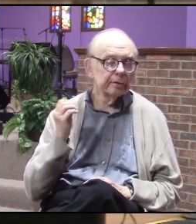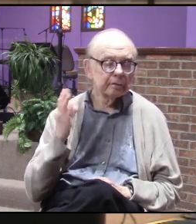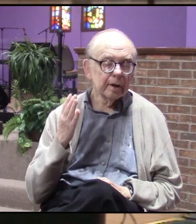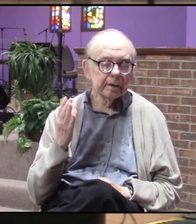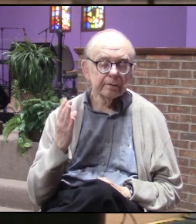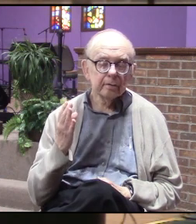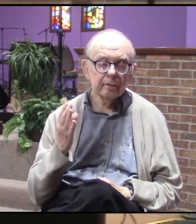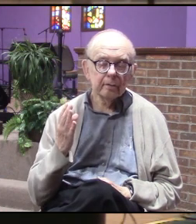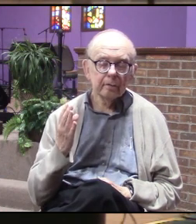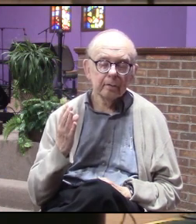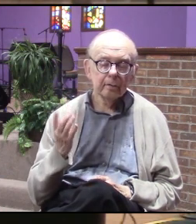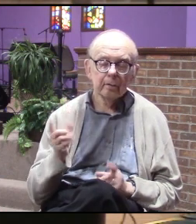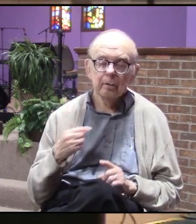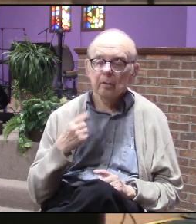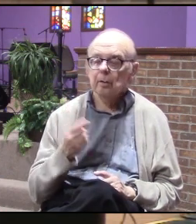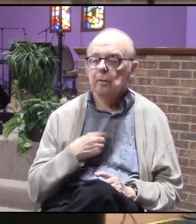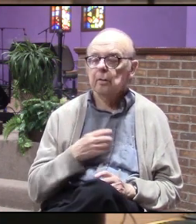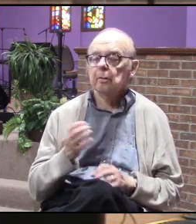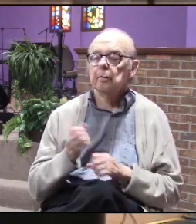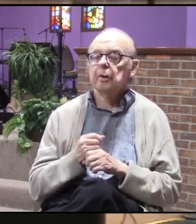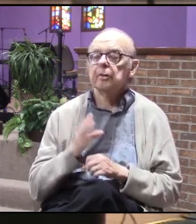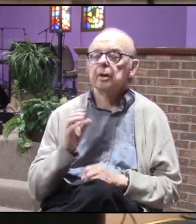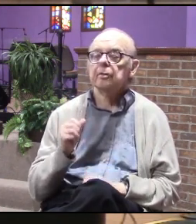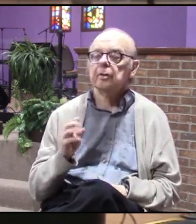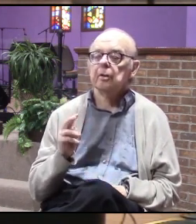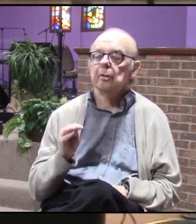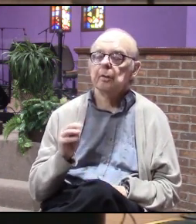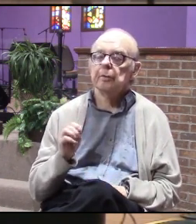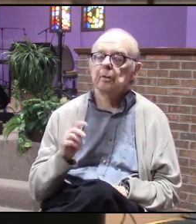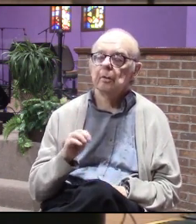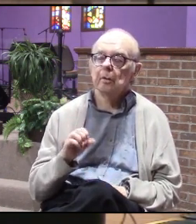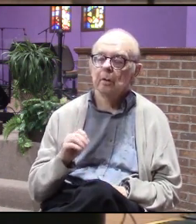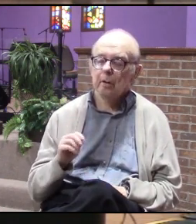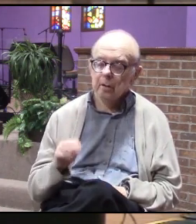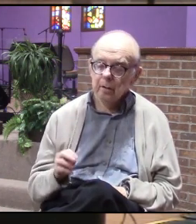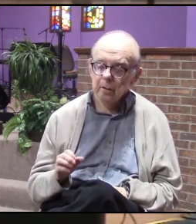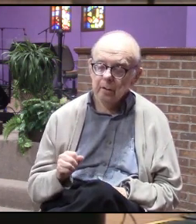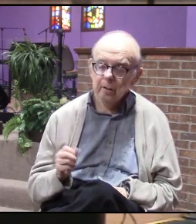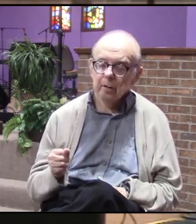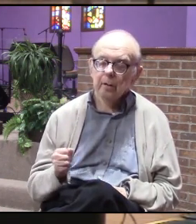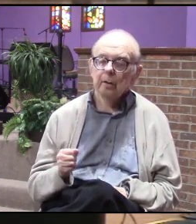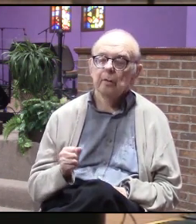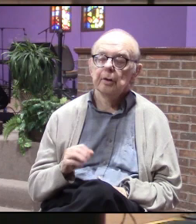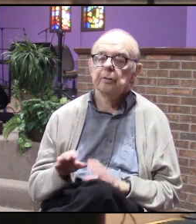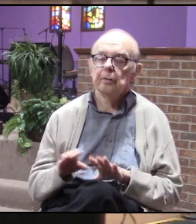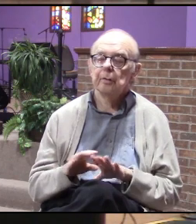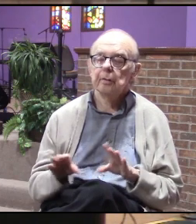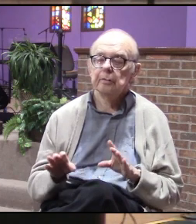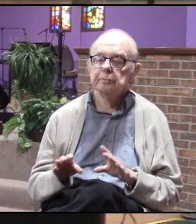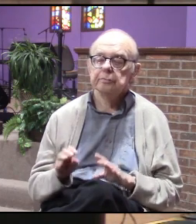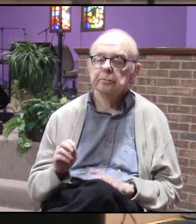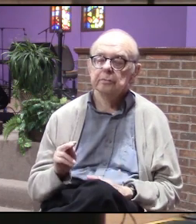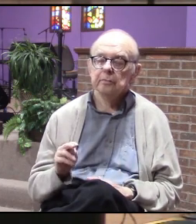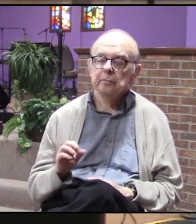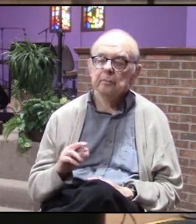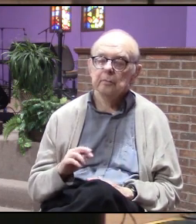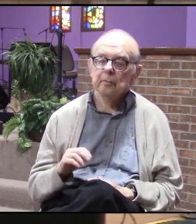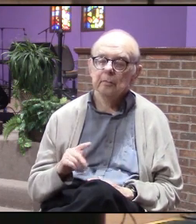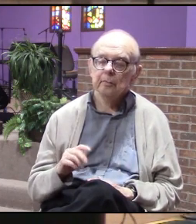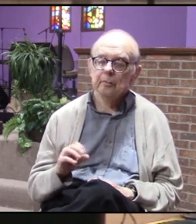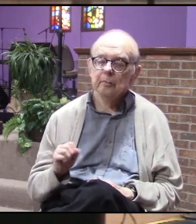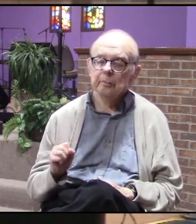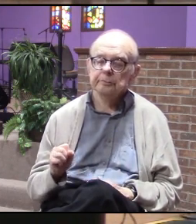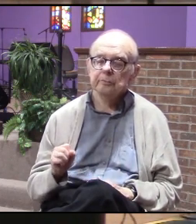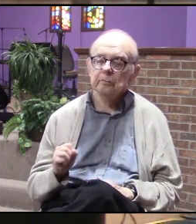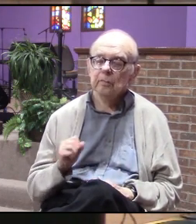grace. So when we take communion and we take the Eucharist, ladies and